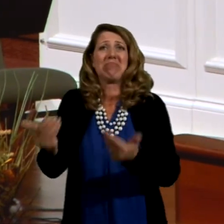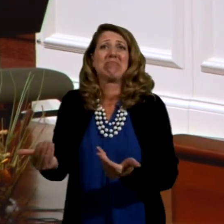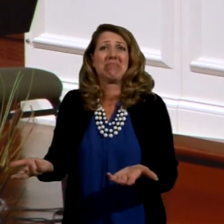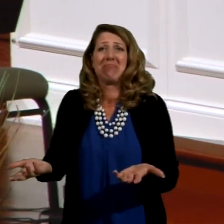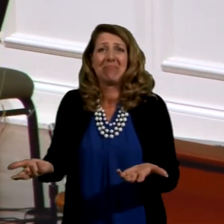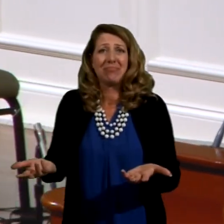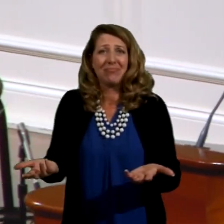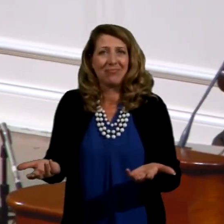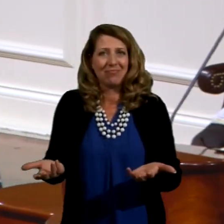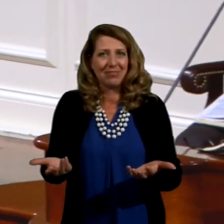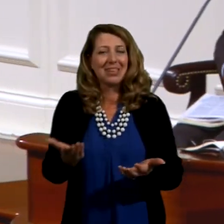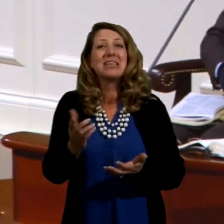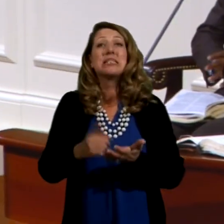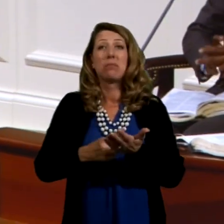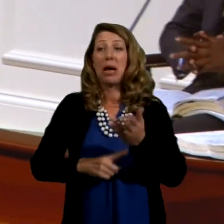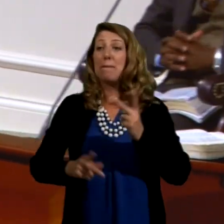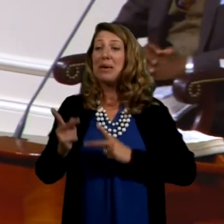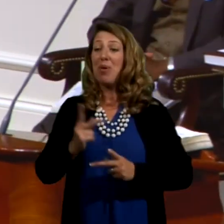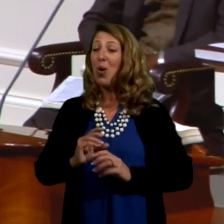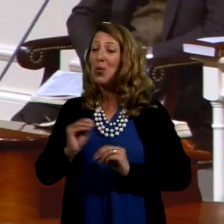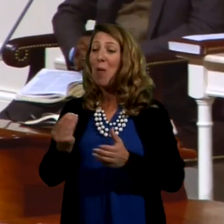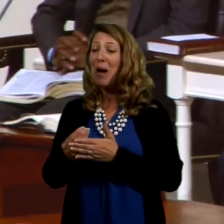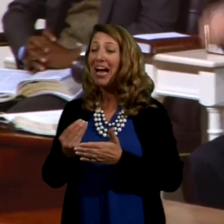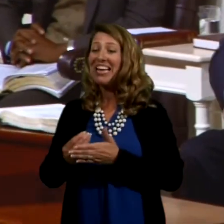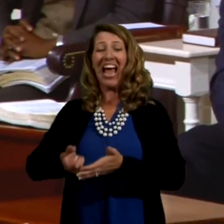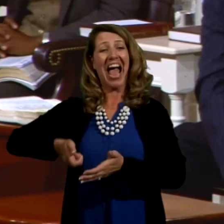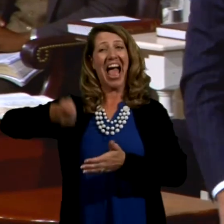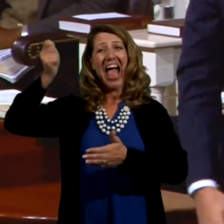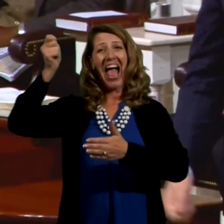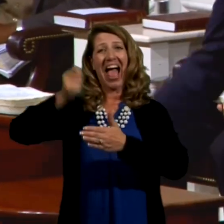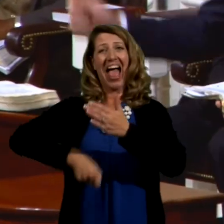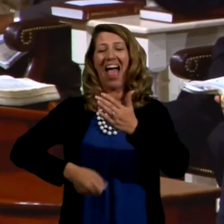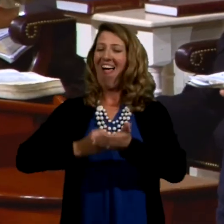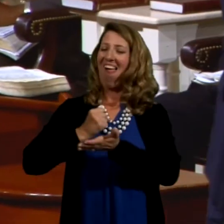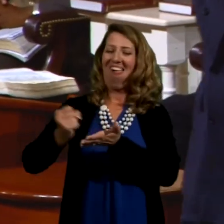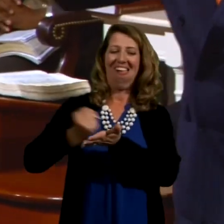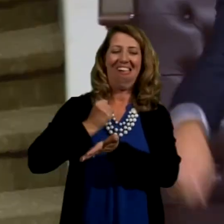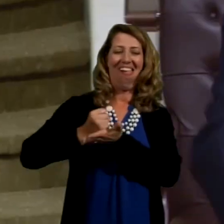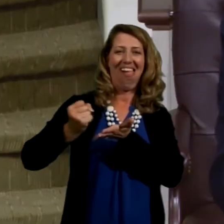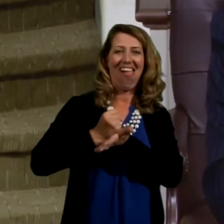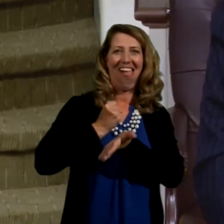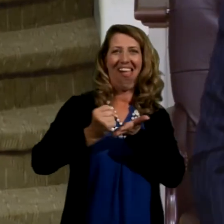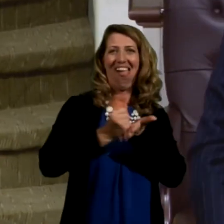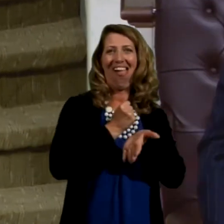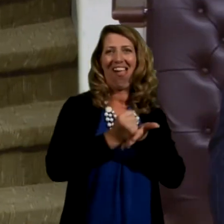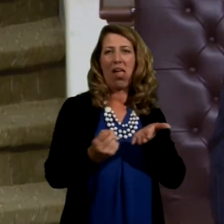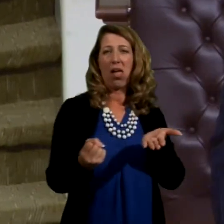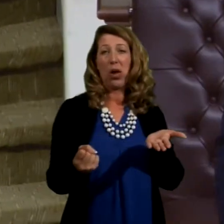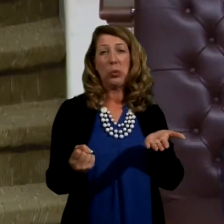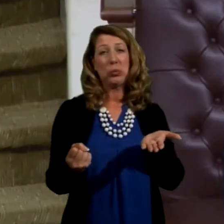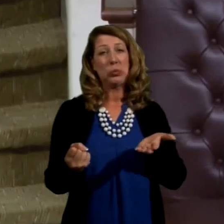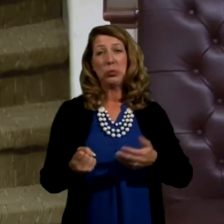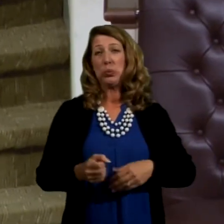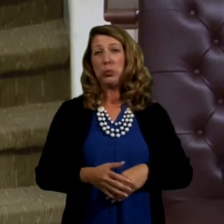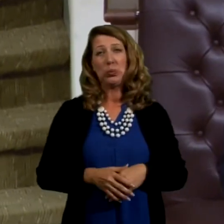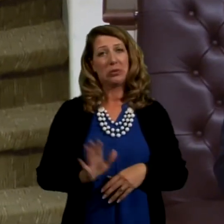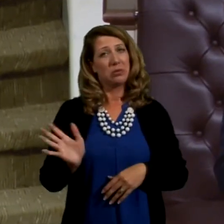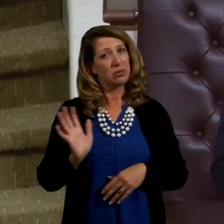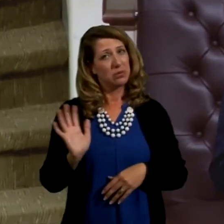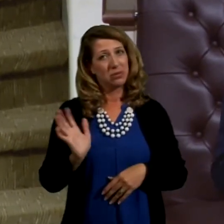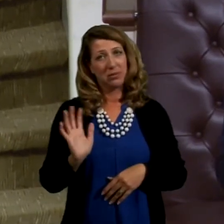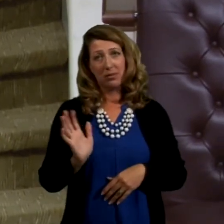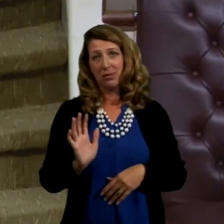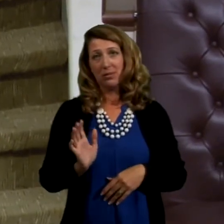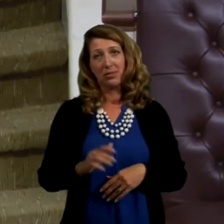Nowadays, people that don't have any money, they go, dun-da-da, charge. I've got Visa. I've got MasterCard. And you need to do